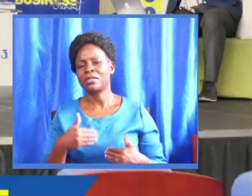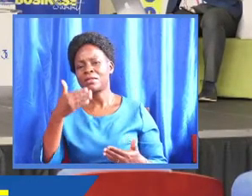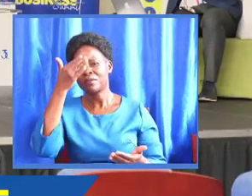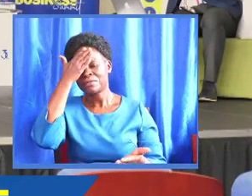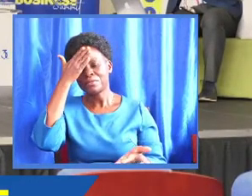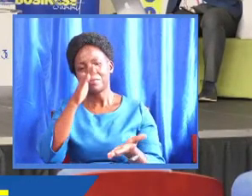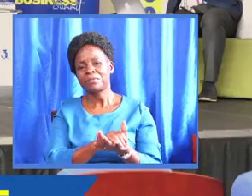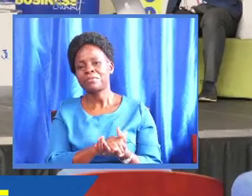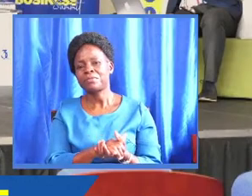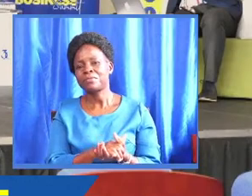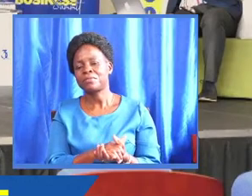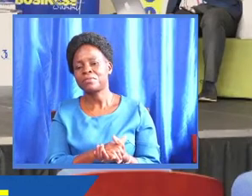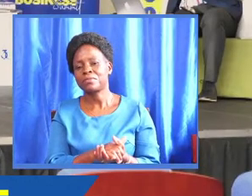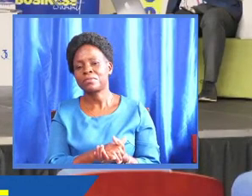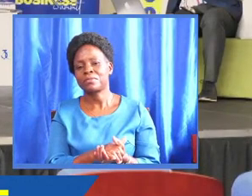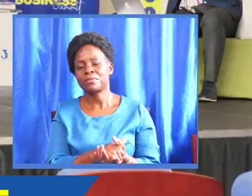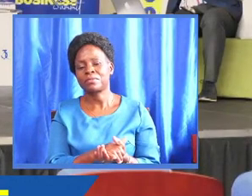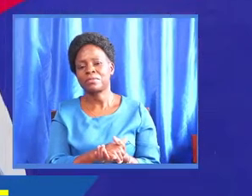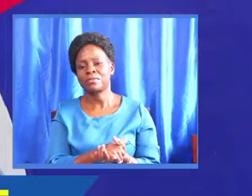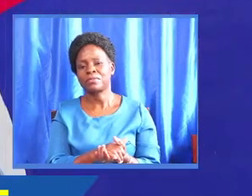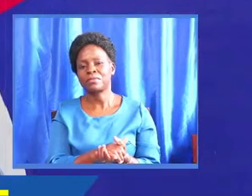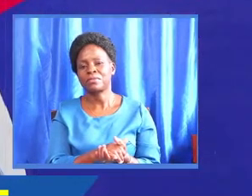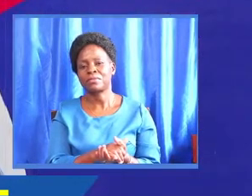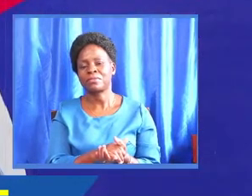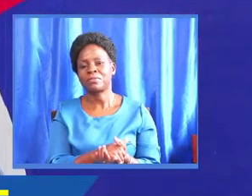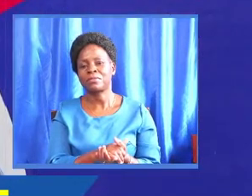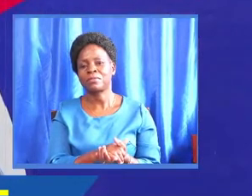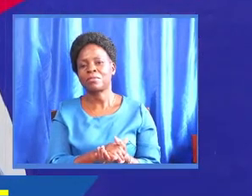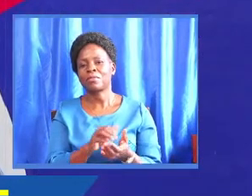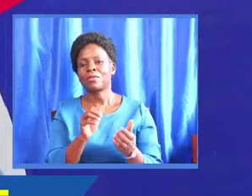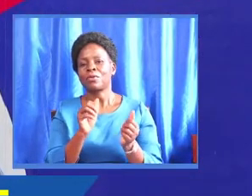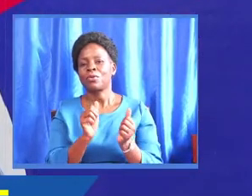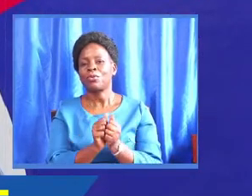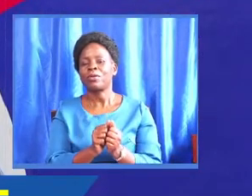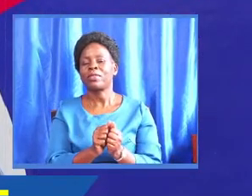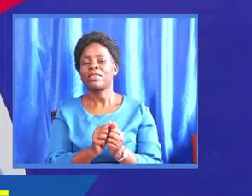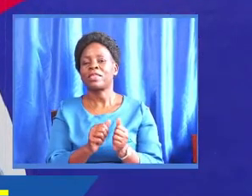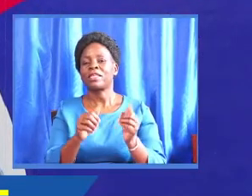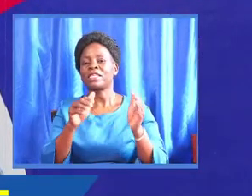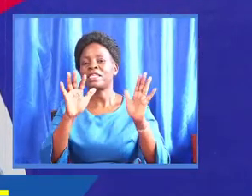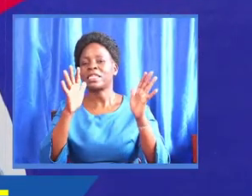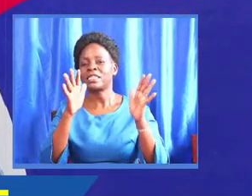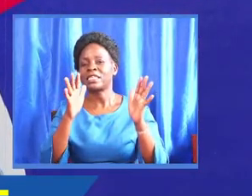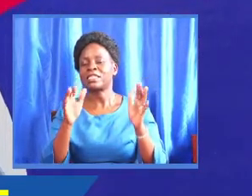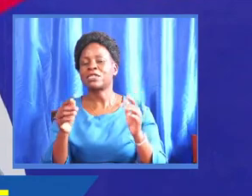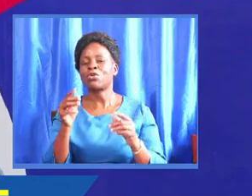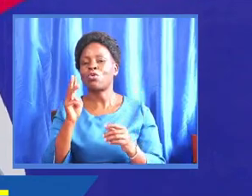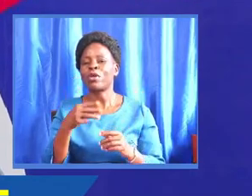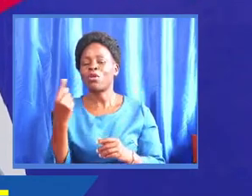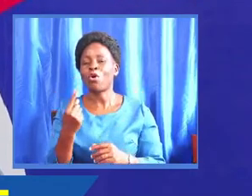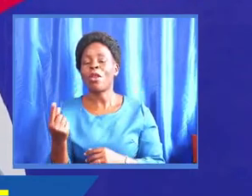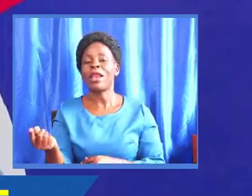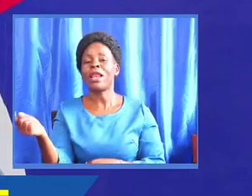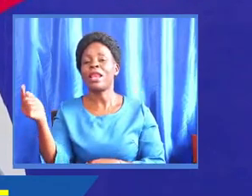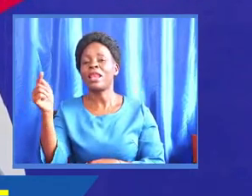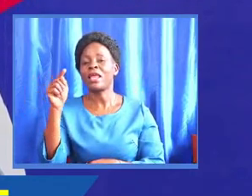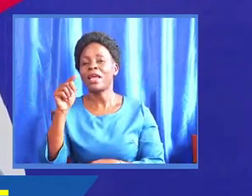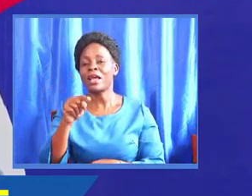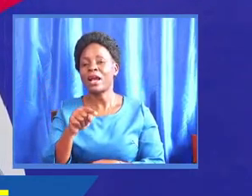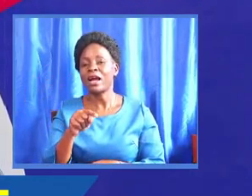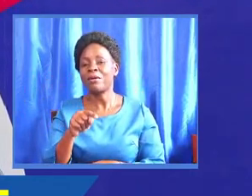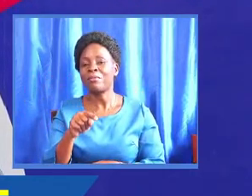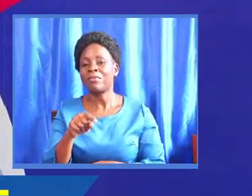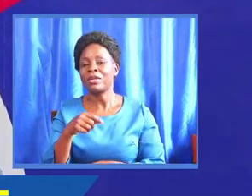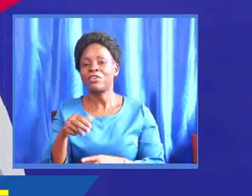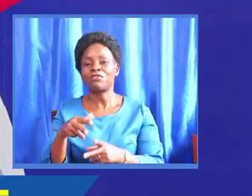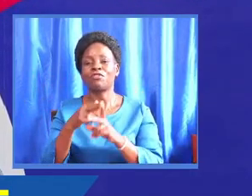believe that your success in real estate will only come if you don't borrow